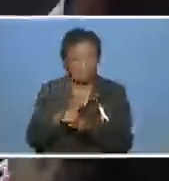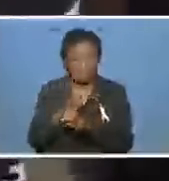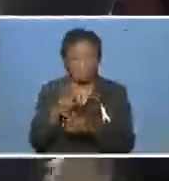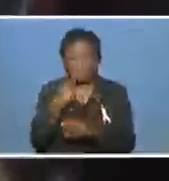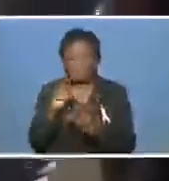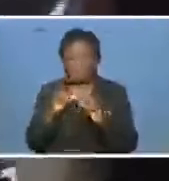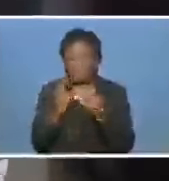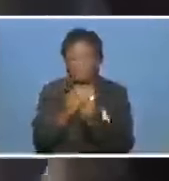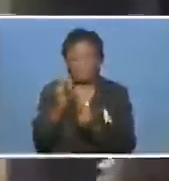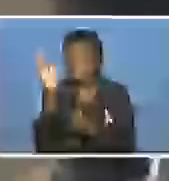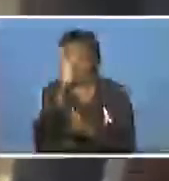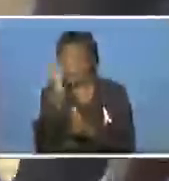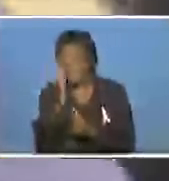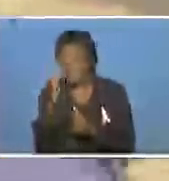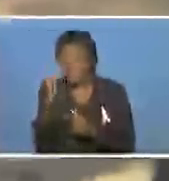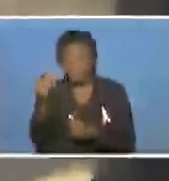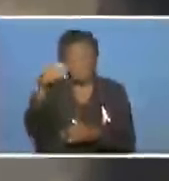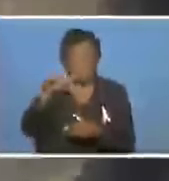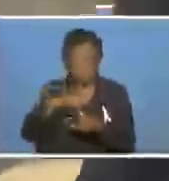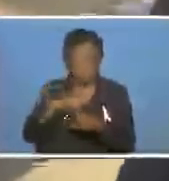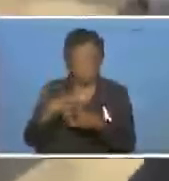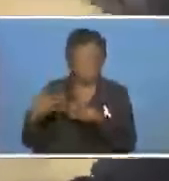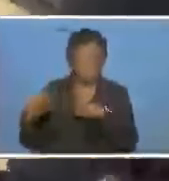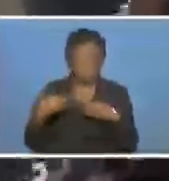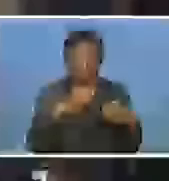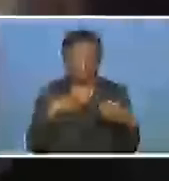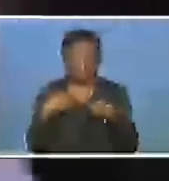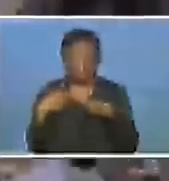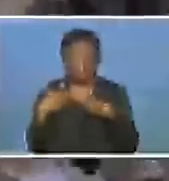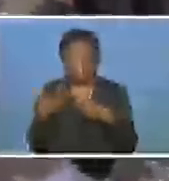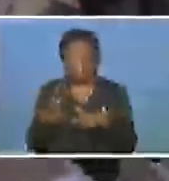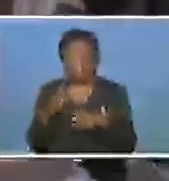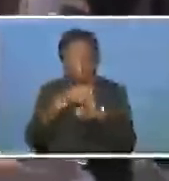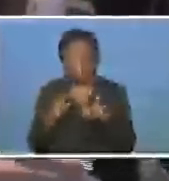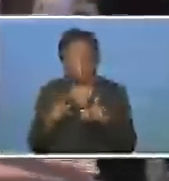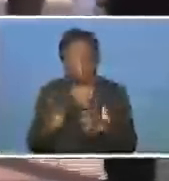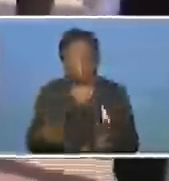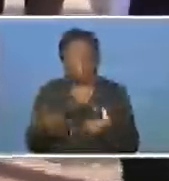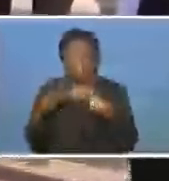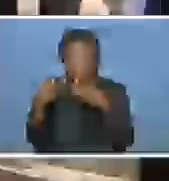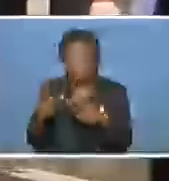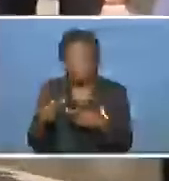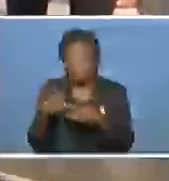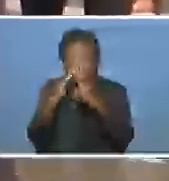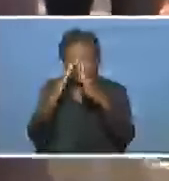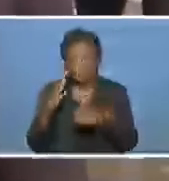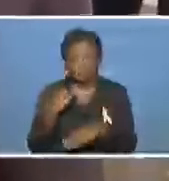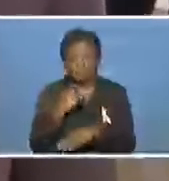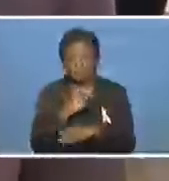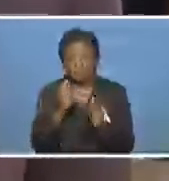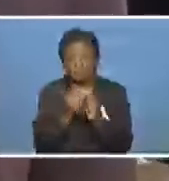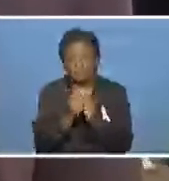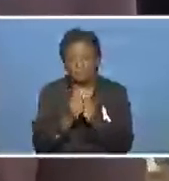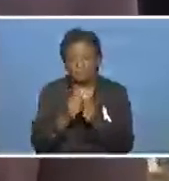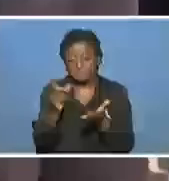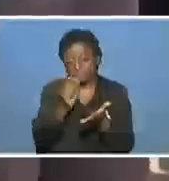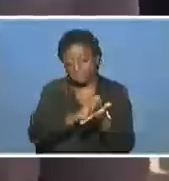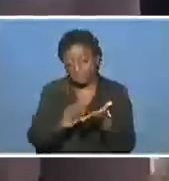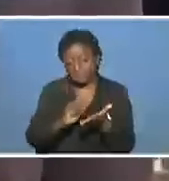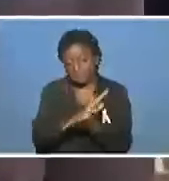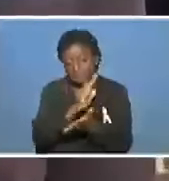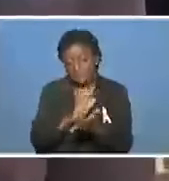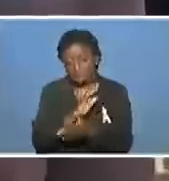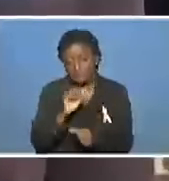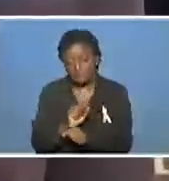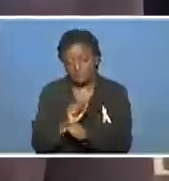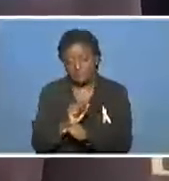participating in a protest. Instead, we're there to present House members with a draft amendment to the Bahamas Nationality Act in the face of what he